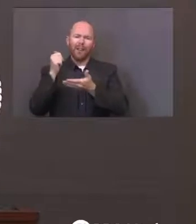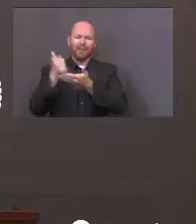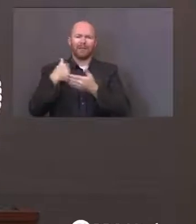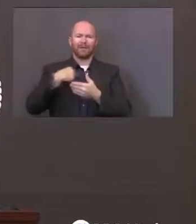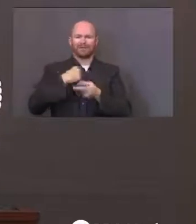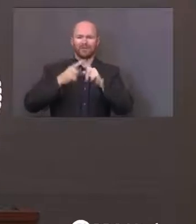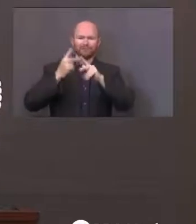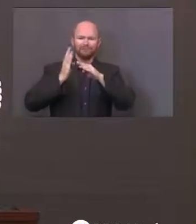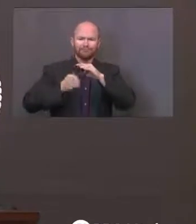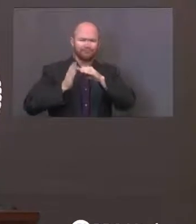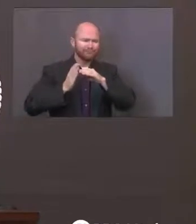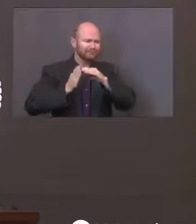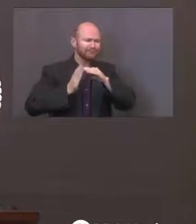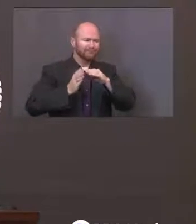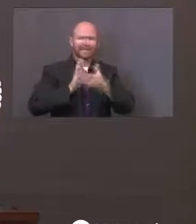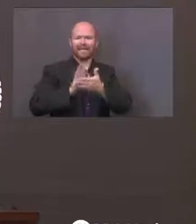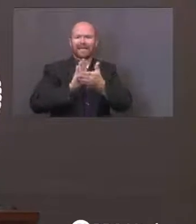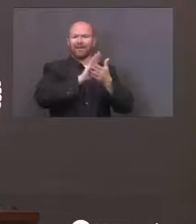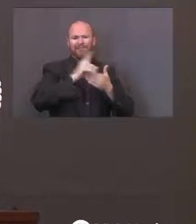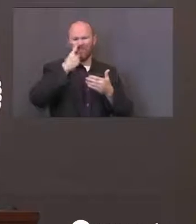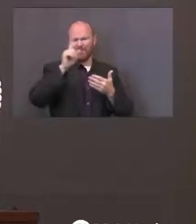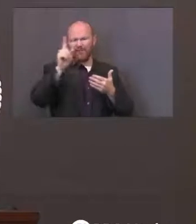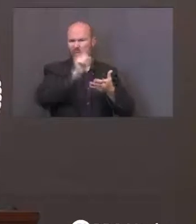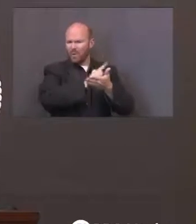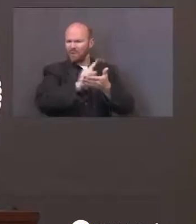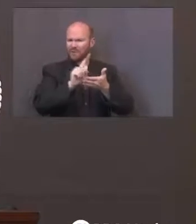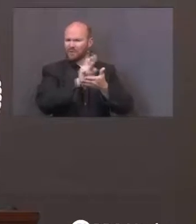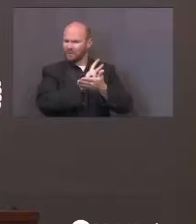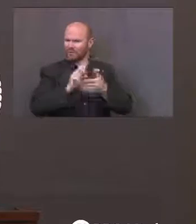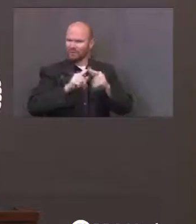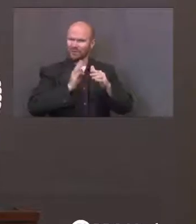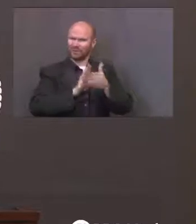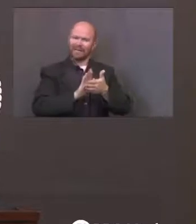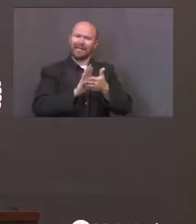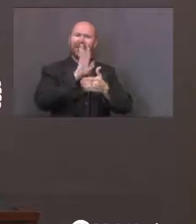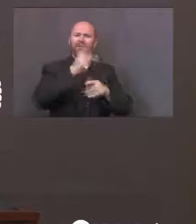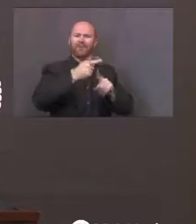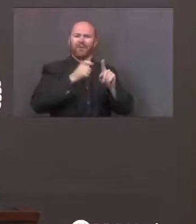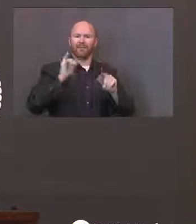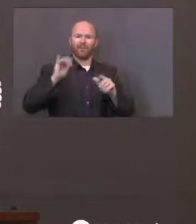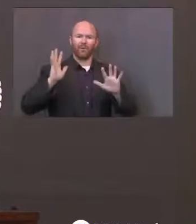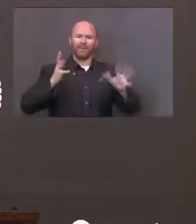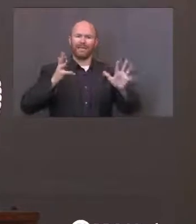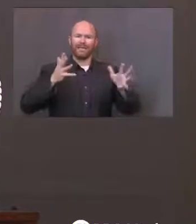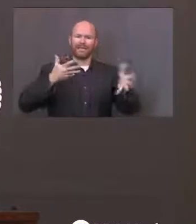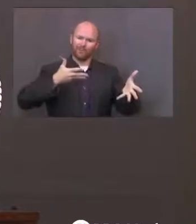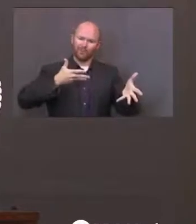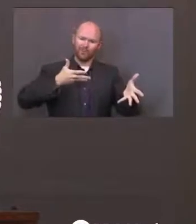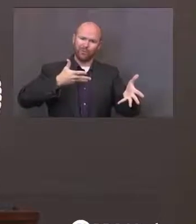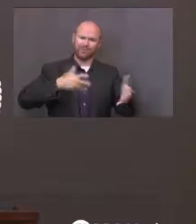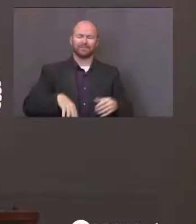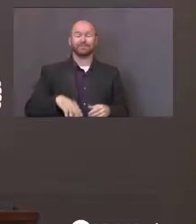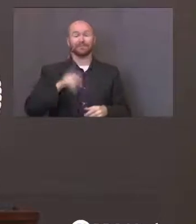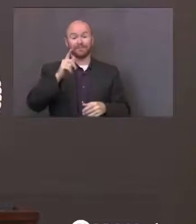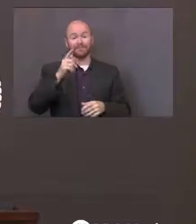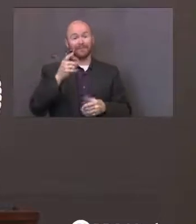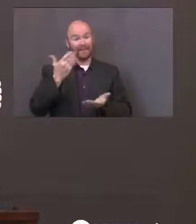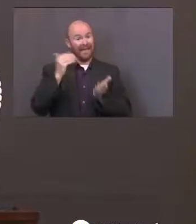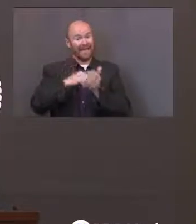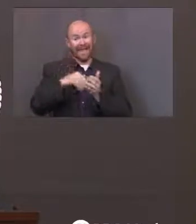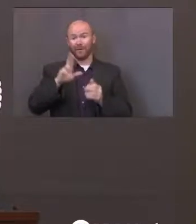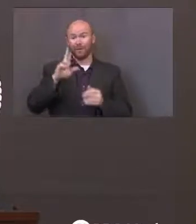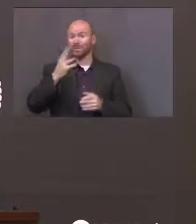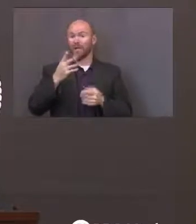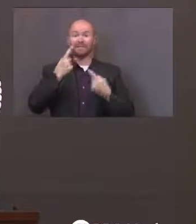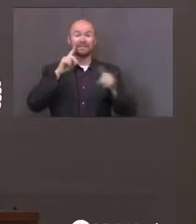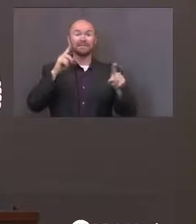extra help here over this next week. So again, talk about collaboration. That really is the secret of our